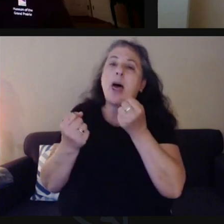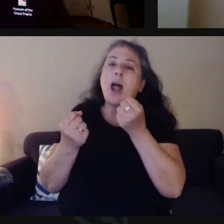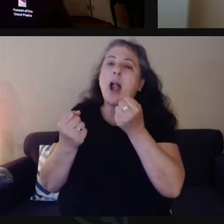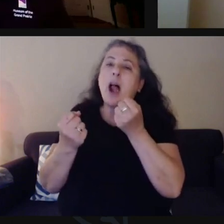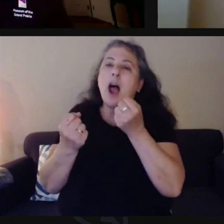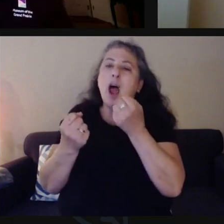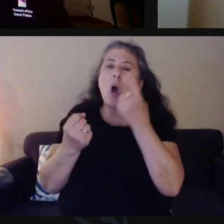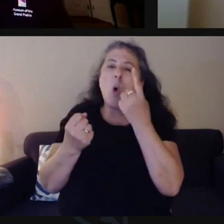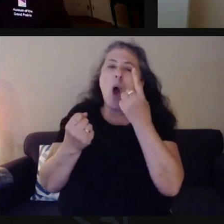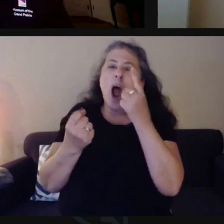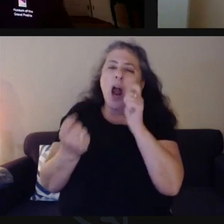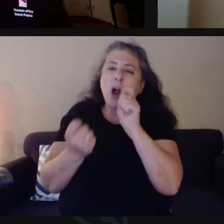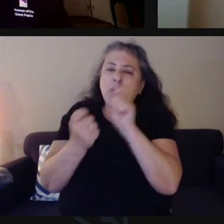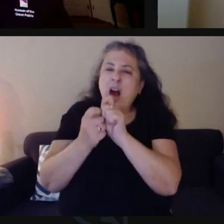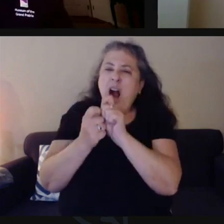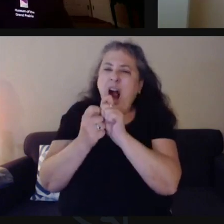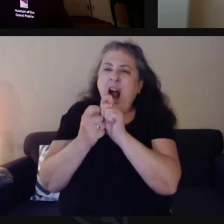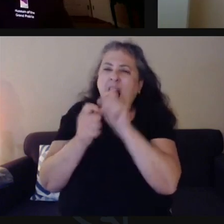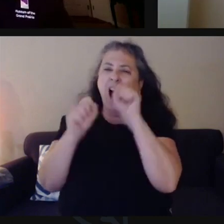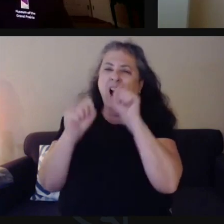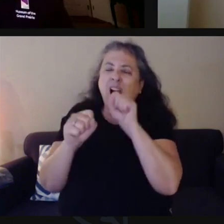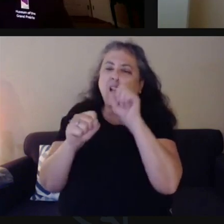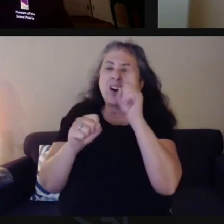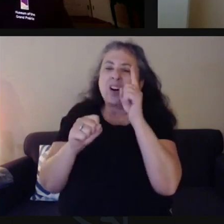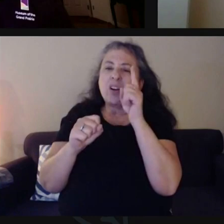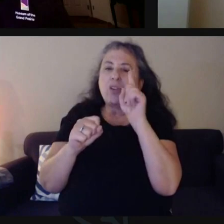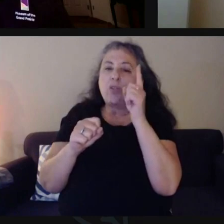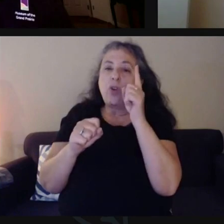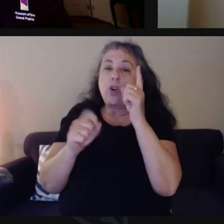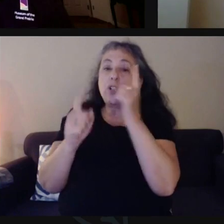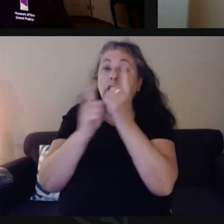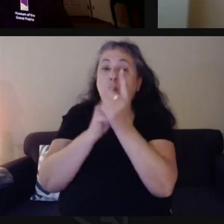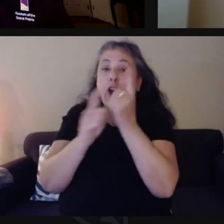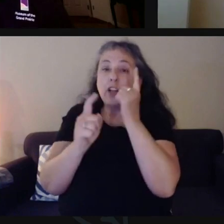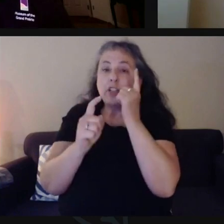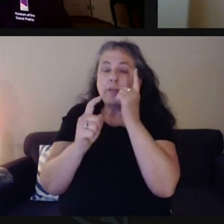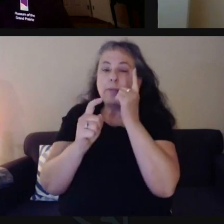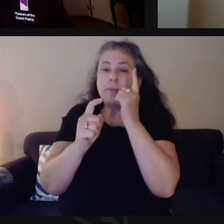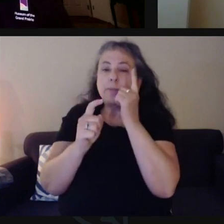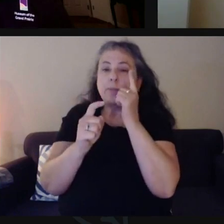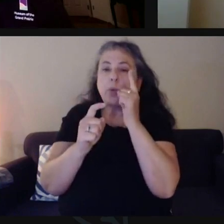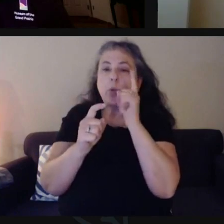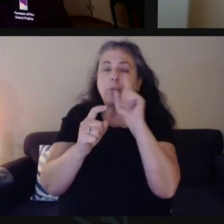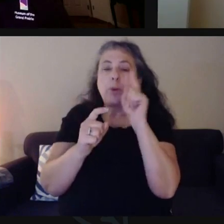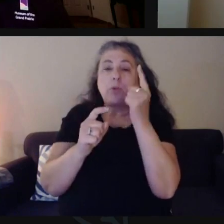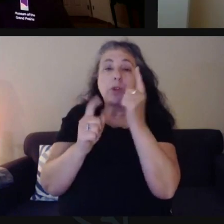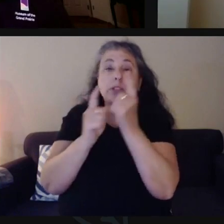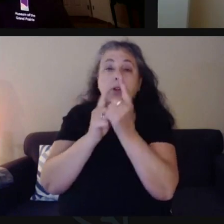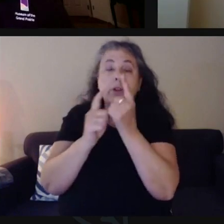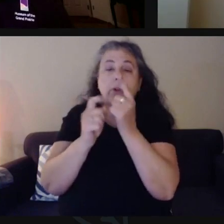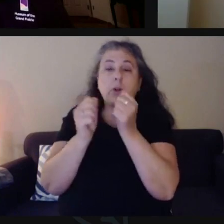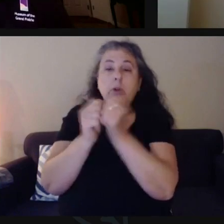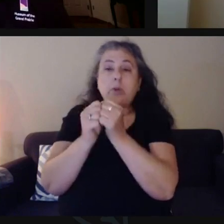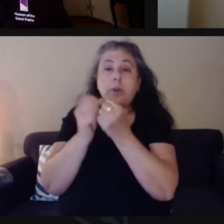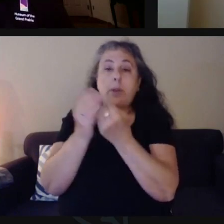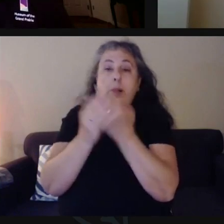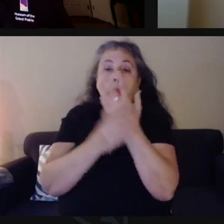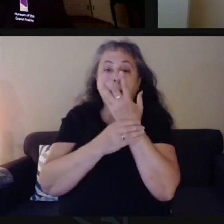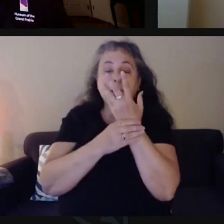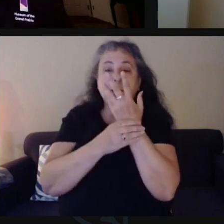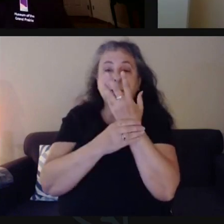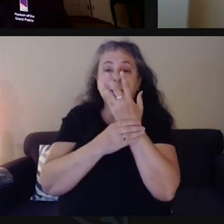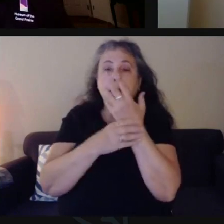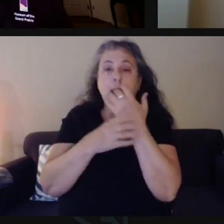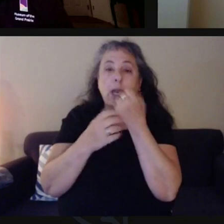the one in particular is probably my first interaction, or one of my first interactions with plants and